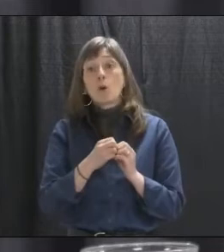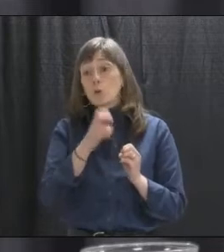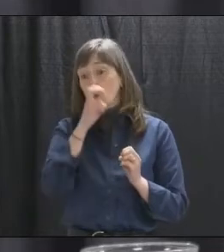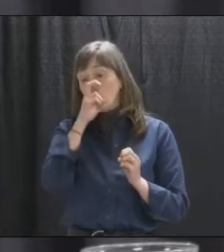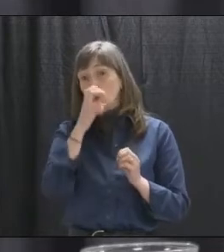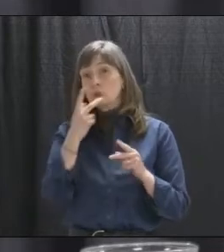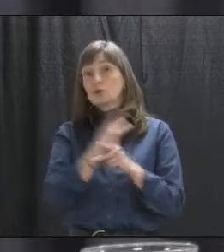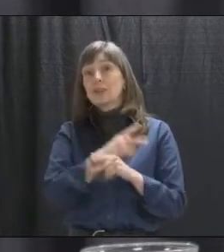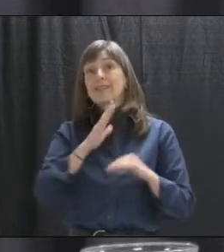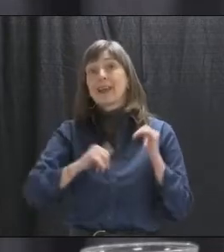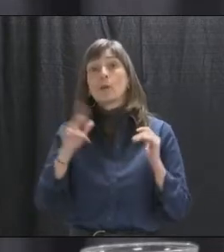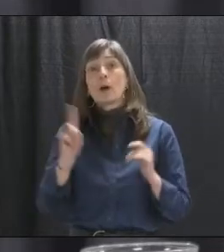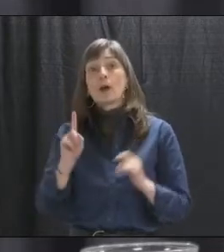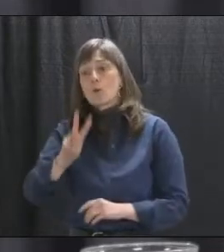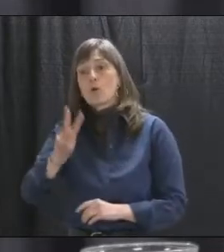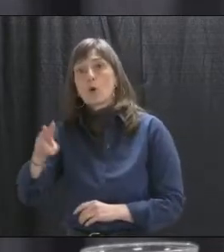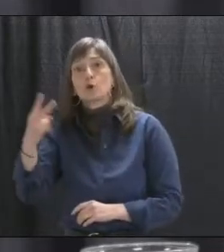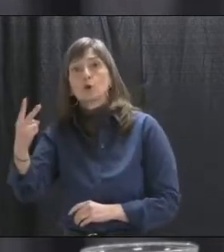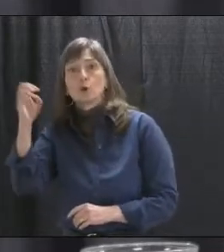in the Second World War.